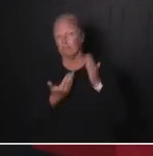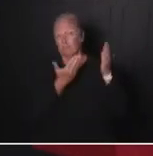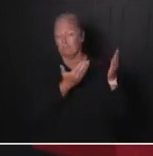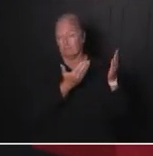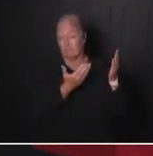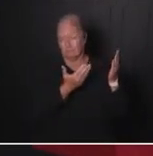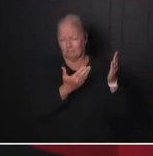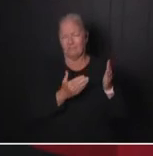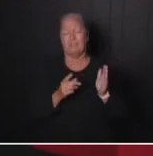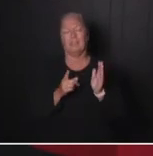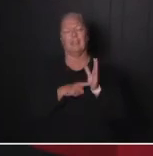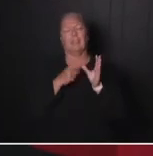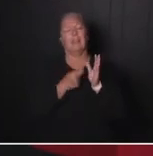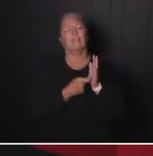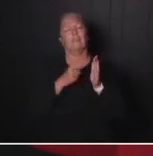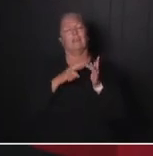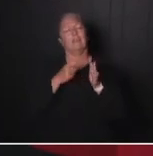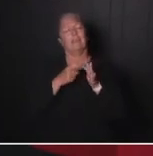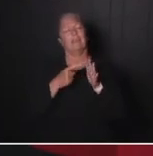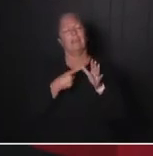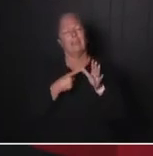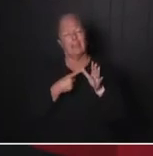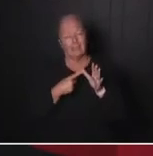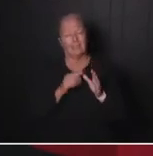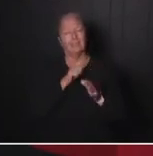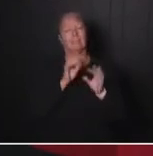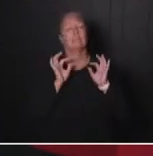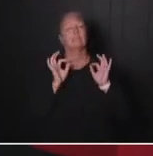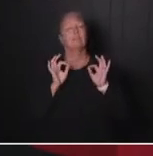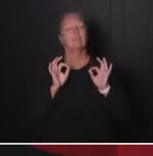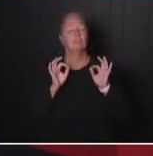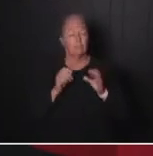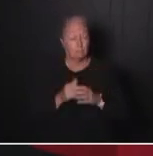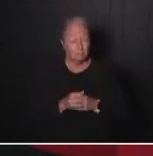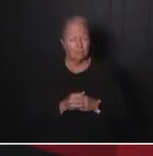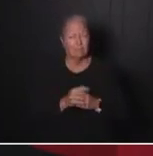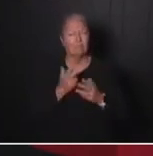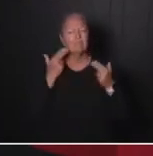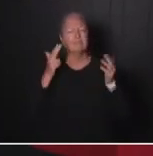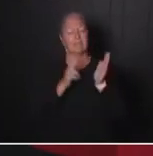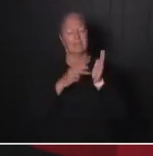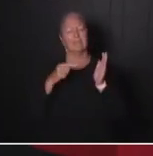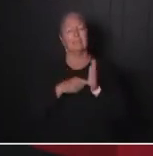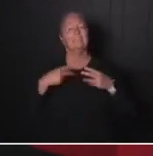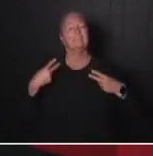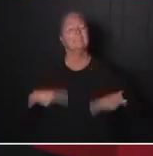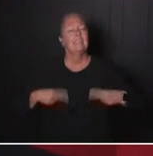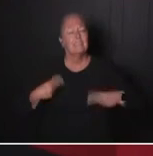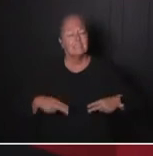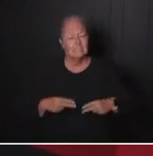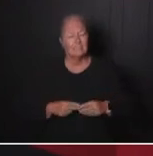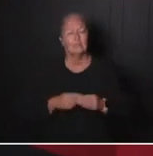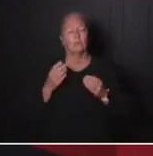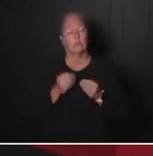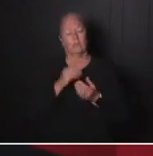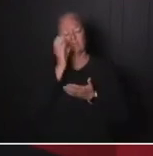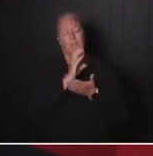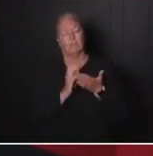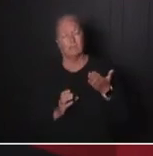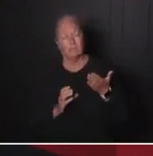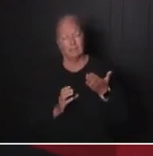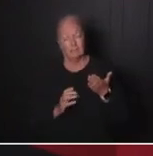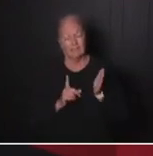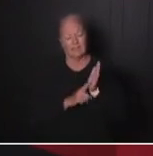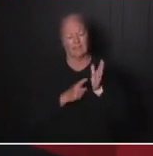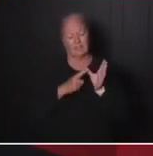to Larrakia Country in the Top End for a special performance by the NT Dance Company, choreographed by proud